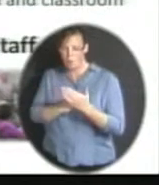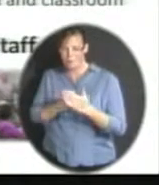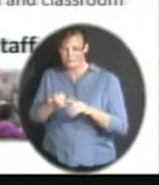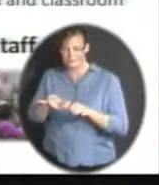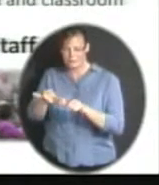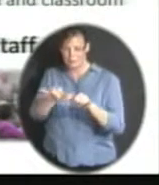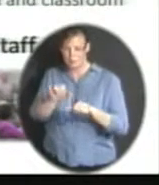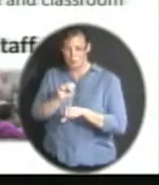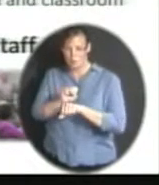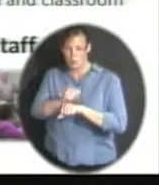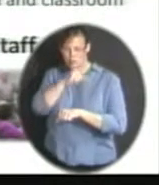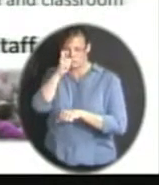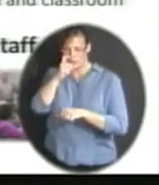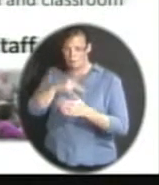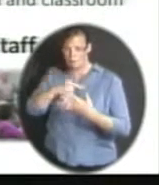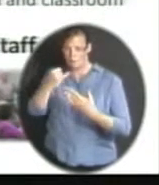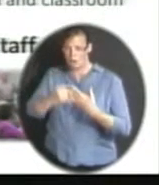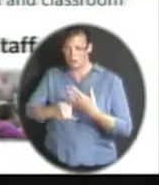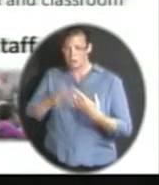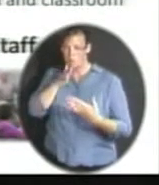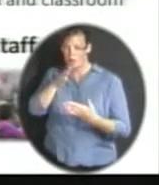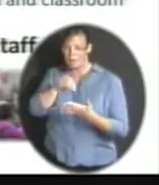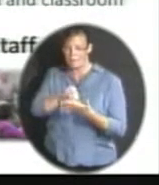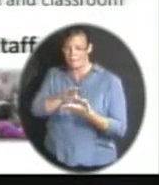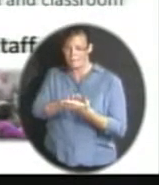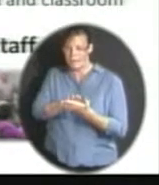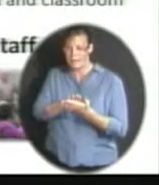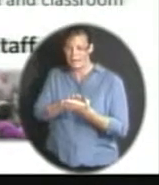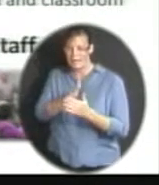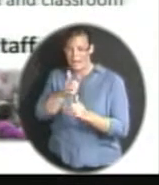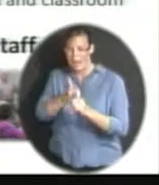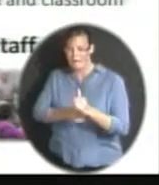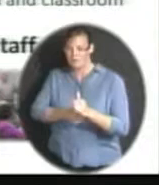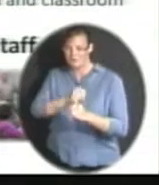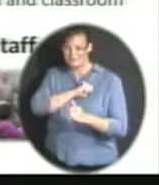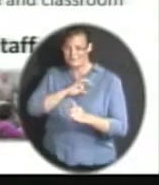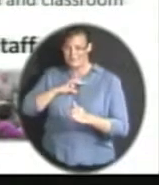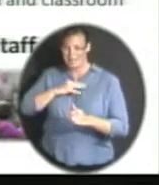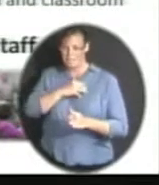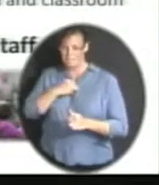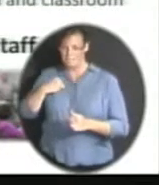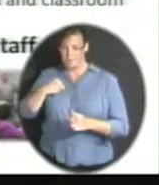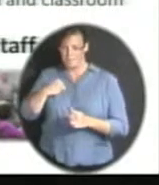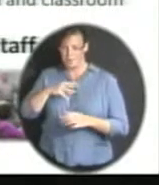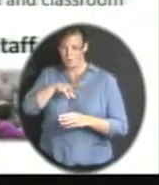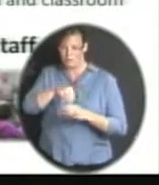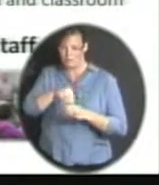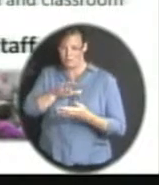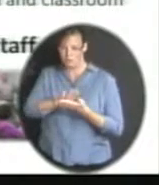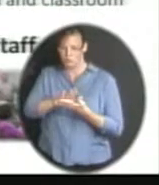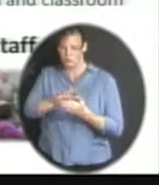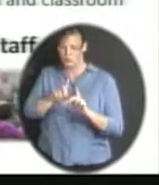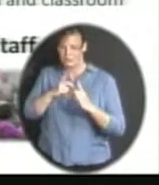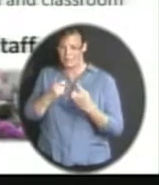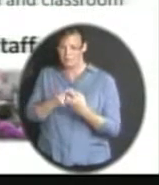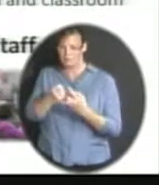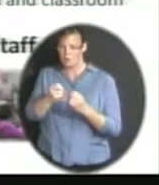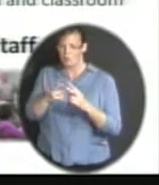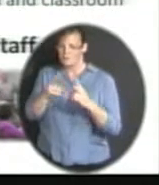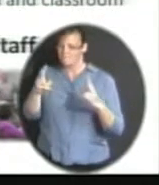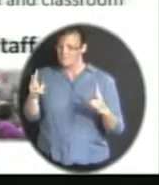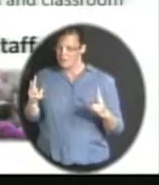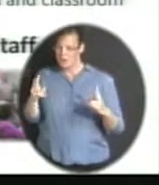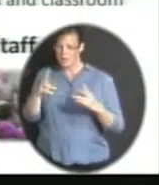summer projects will impact nearly every single staff member in this school district. So it is a